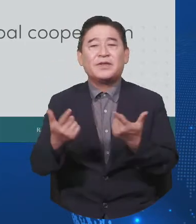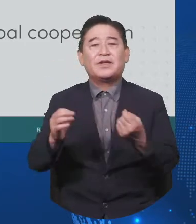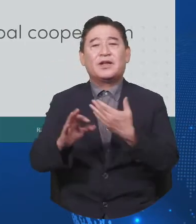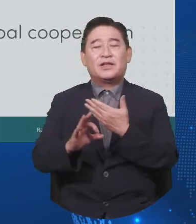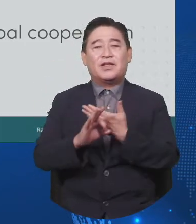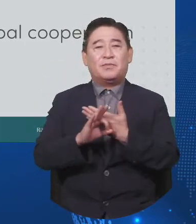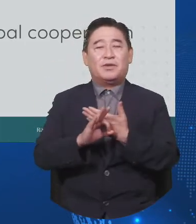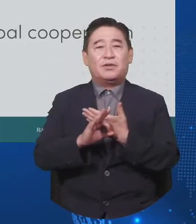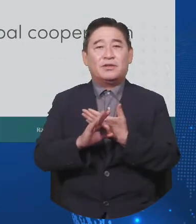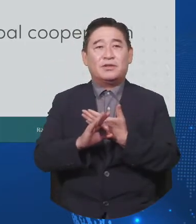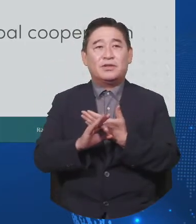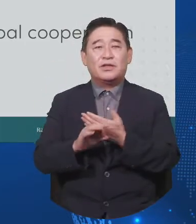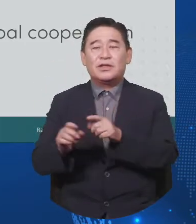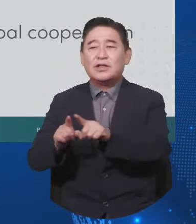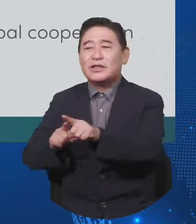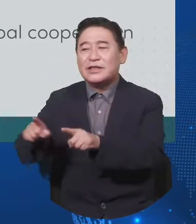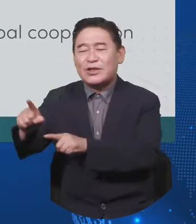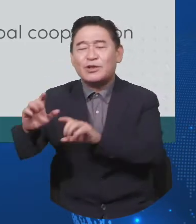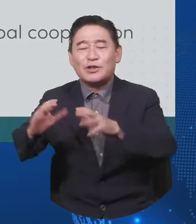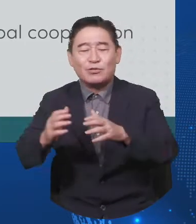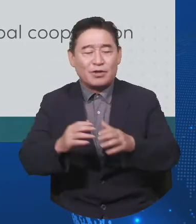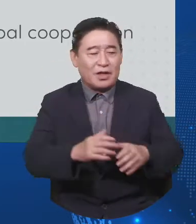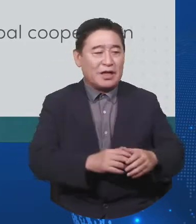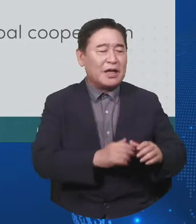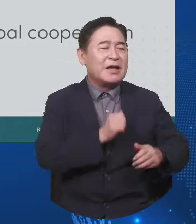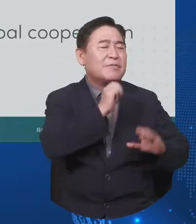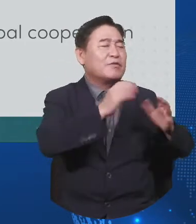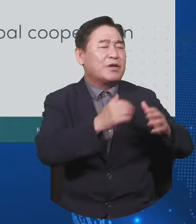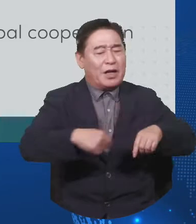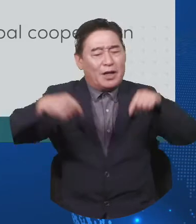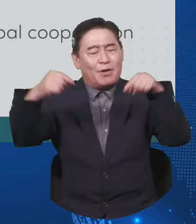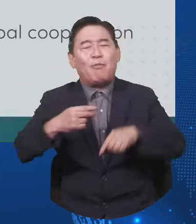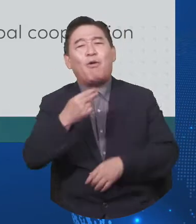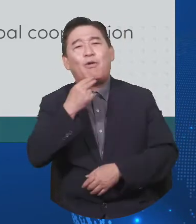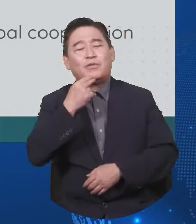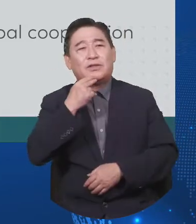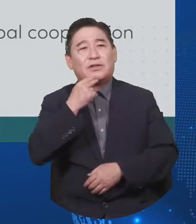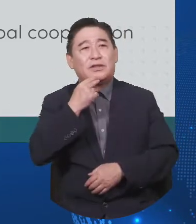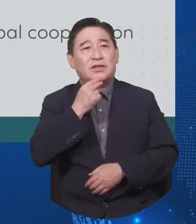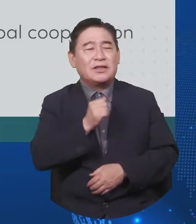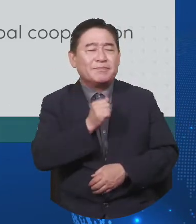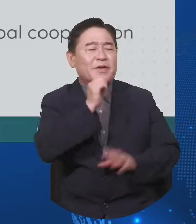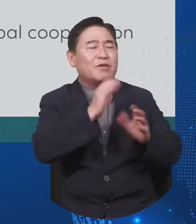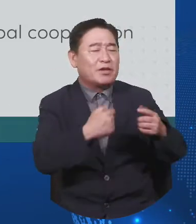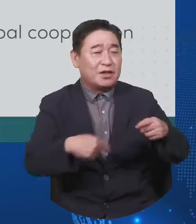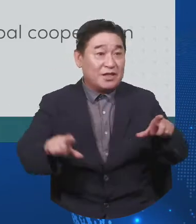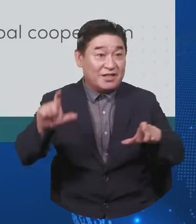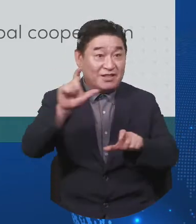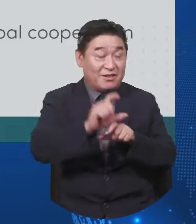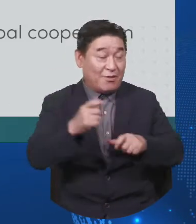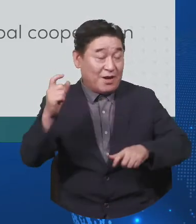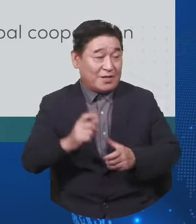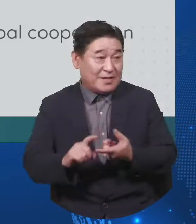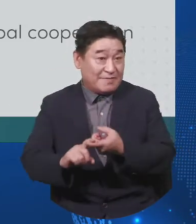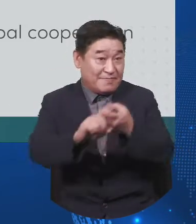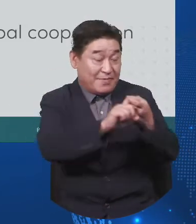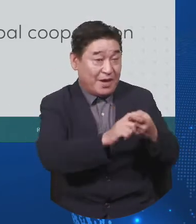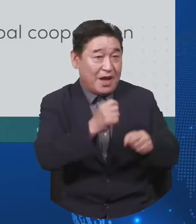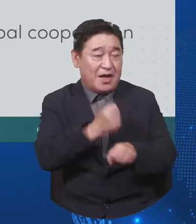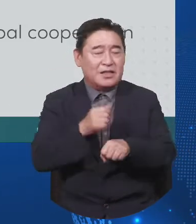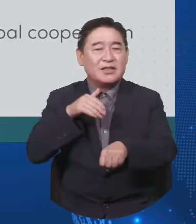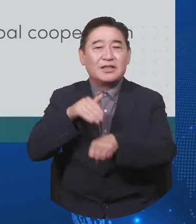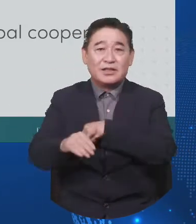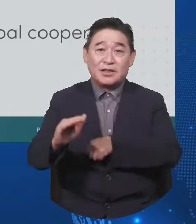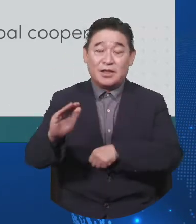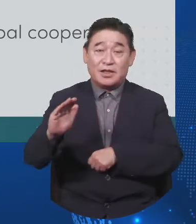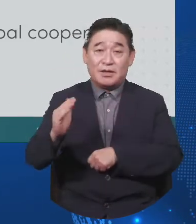through cooperation initiatives that fail to bridge the divide. The third path involves a